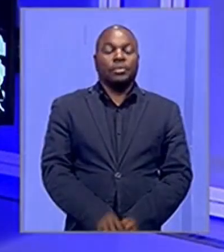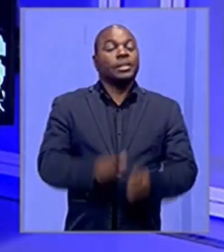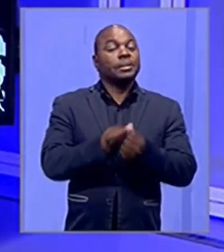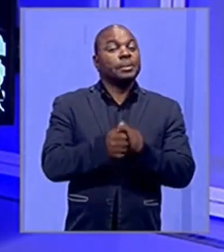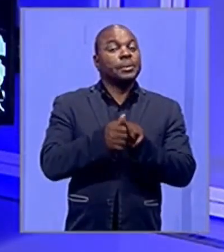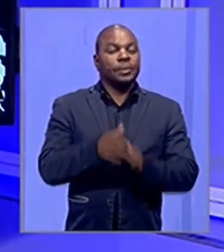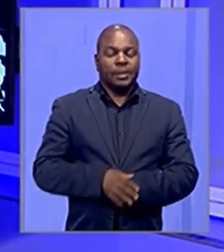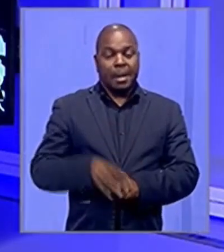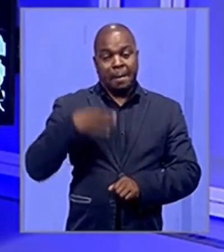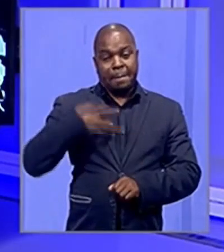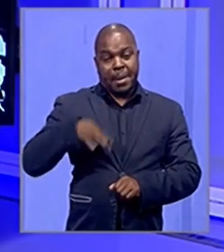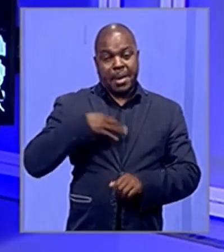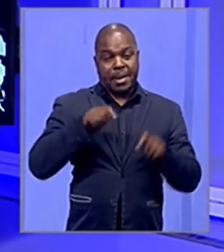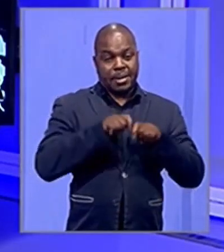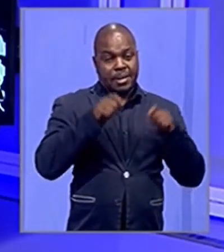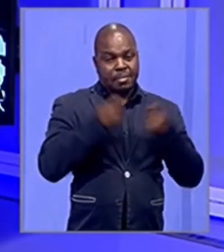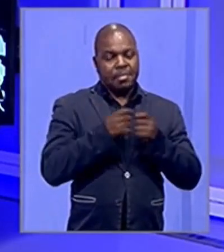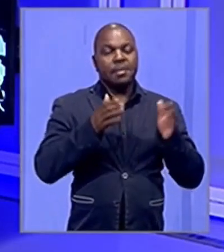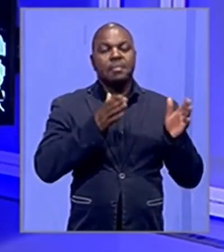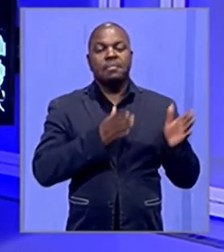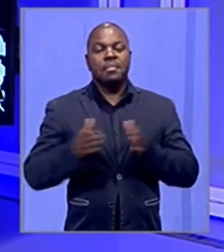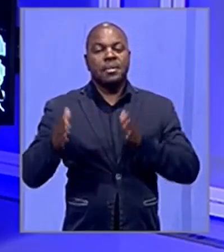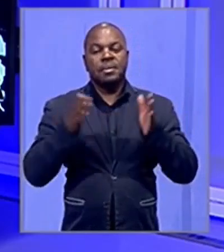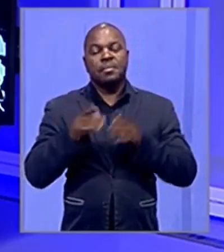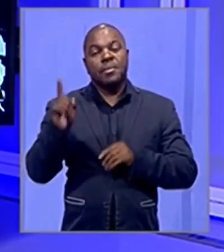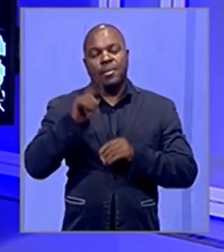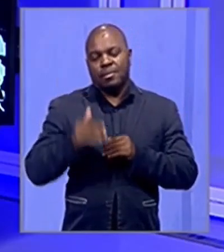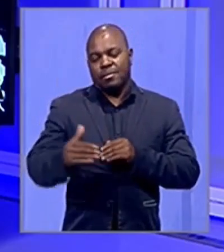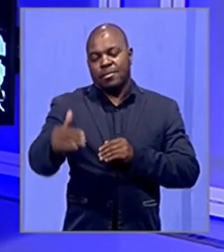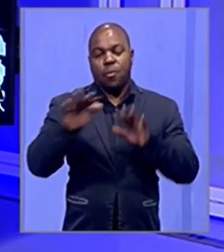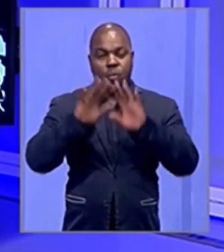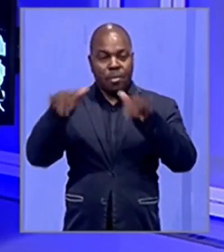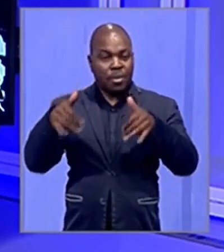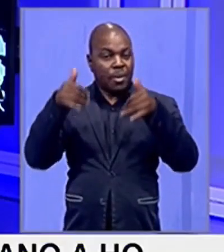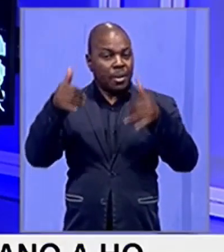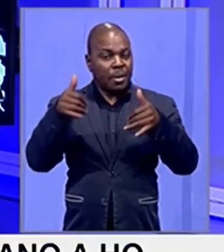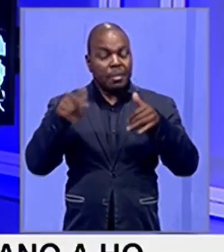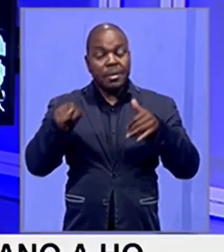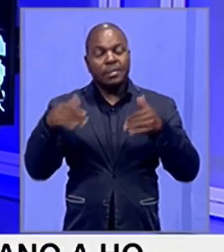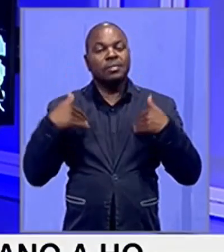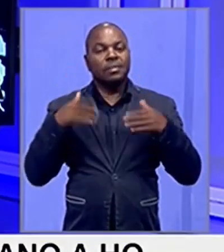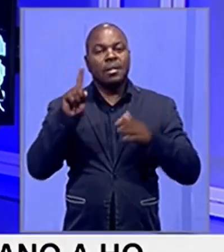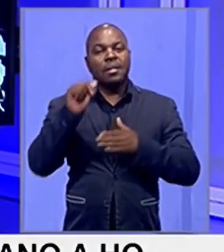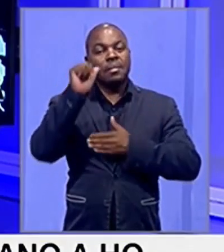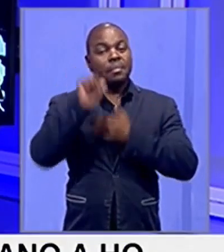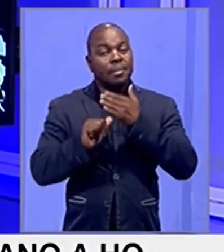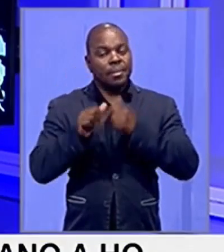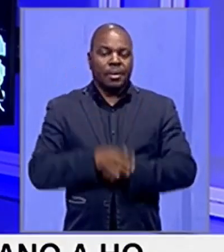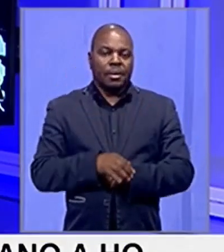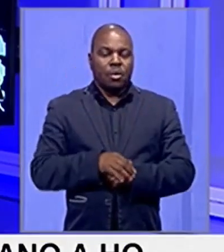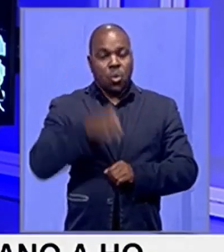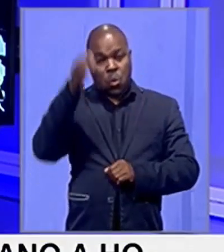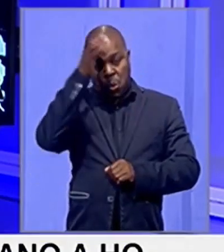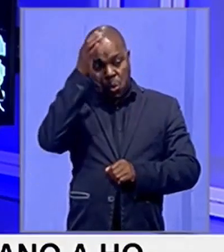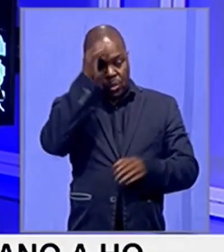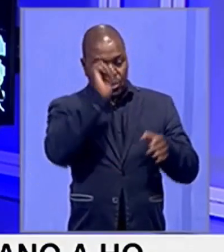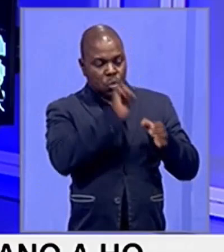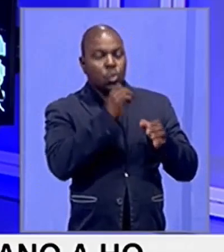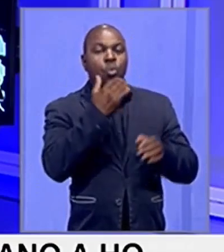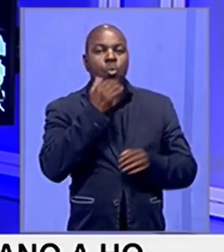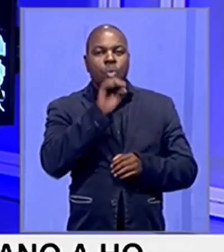Dipapading ka ha banyana e le boitukisetsong bo boholo ba dipapadi tsa mohope wa lefatshe o tlang o thakgoa kgweding e tlang. Mokwetlisi wa sehlopha